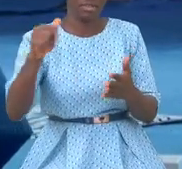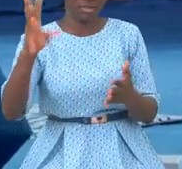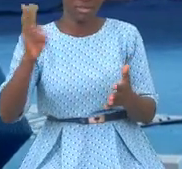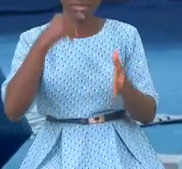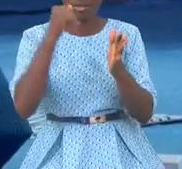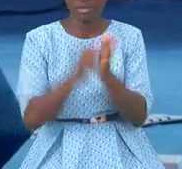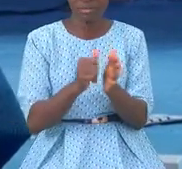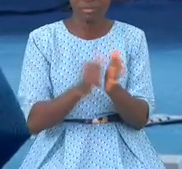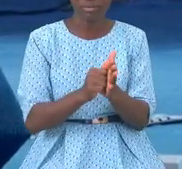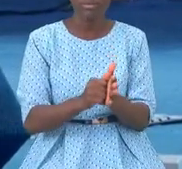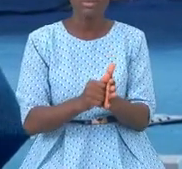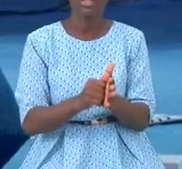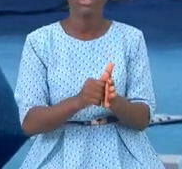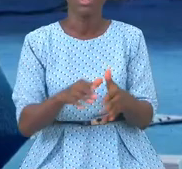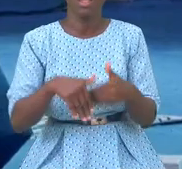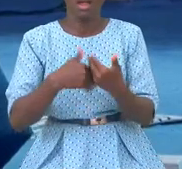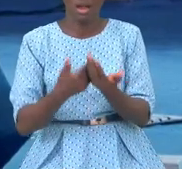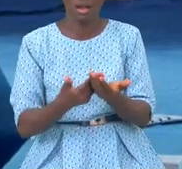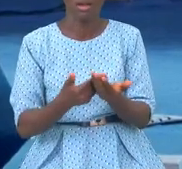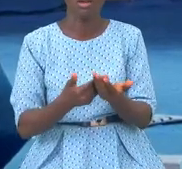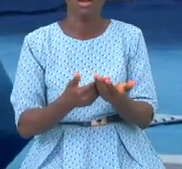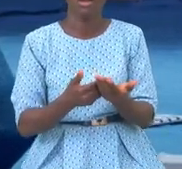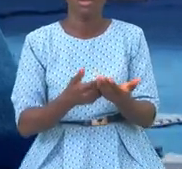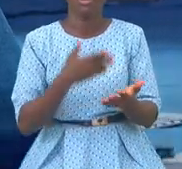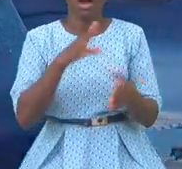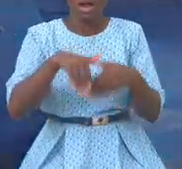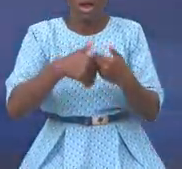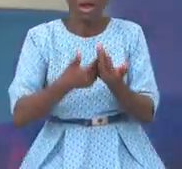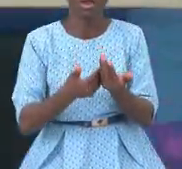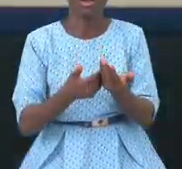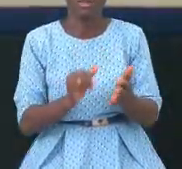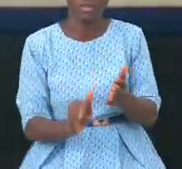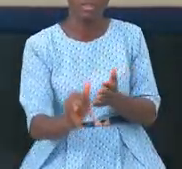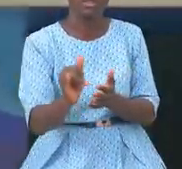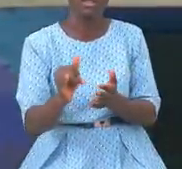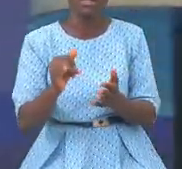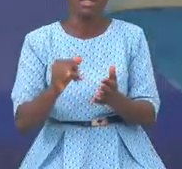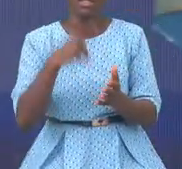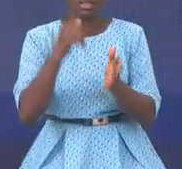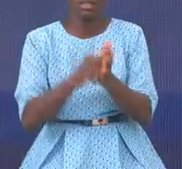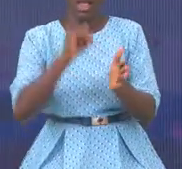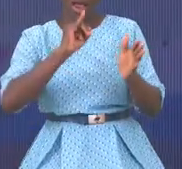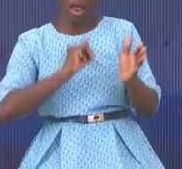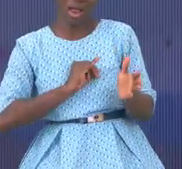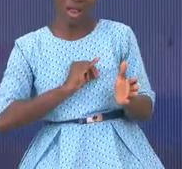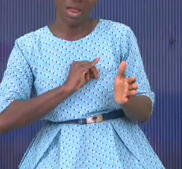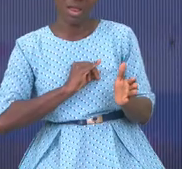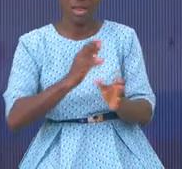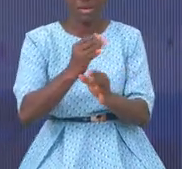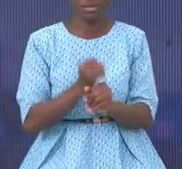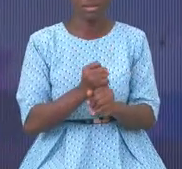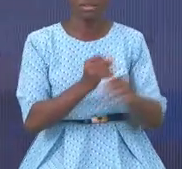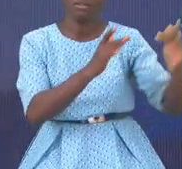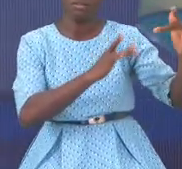obtained mercy. I obtained mercy. Now, there are two words I need to clear up for